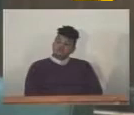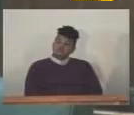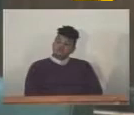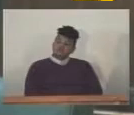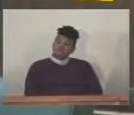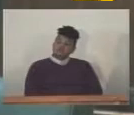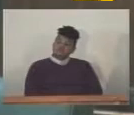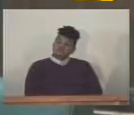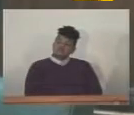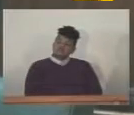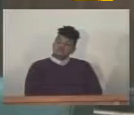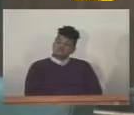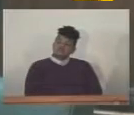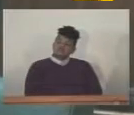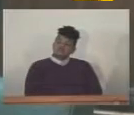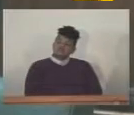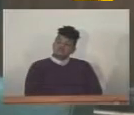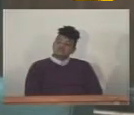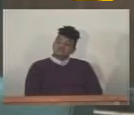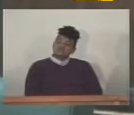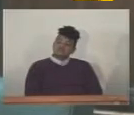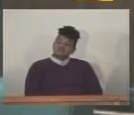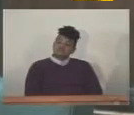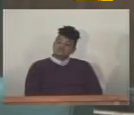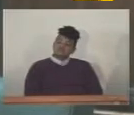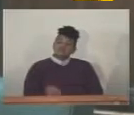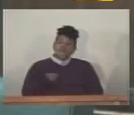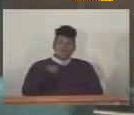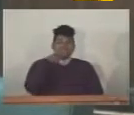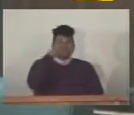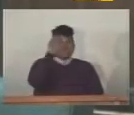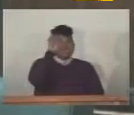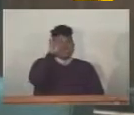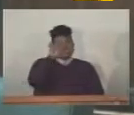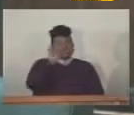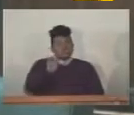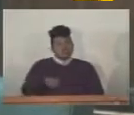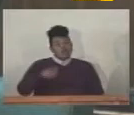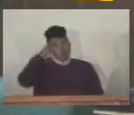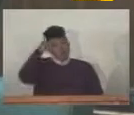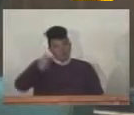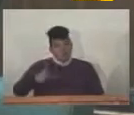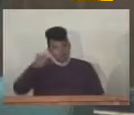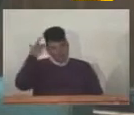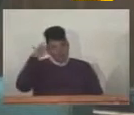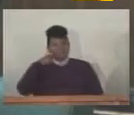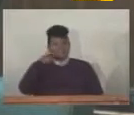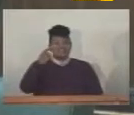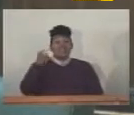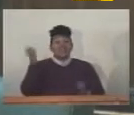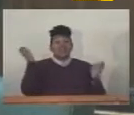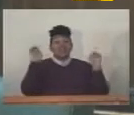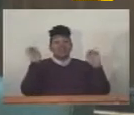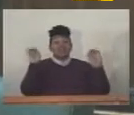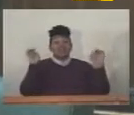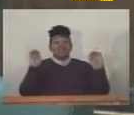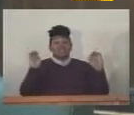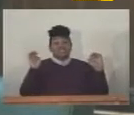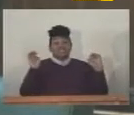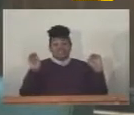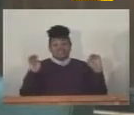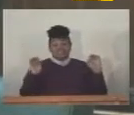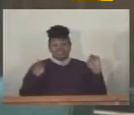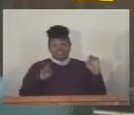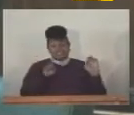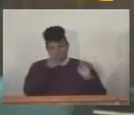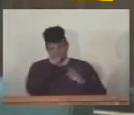those operations to reiterate that the state of emergency is one